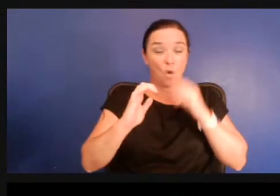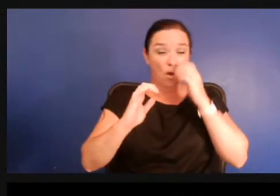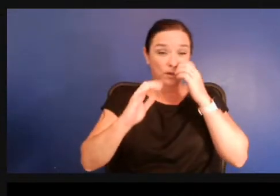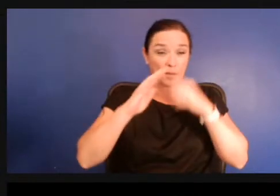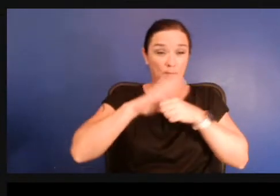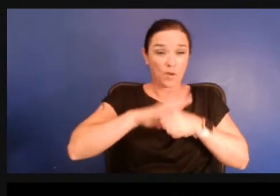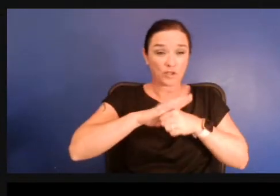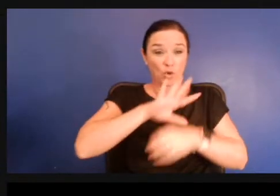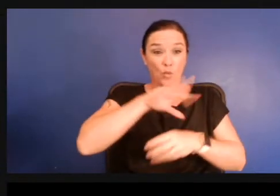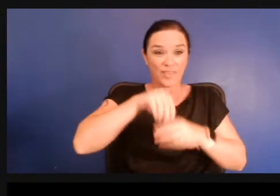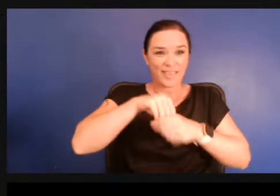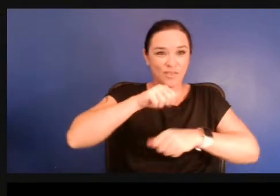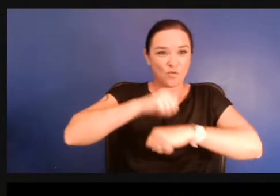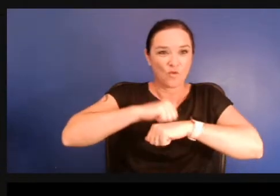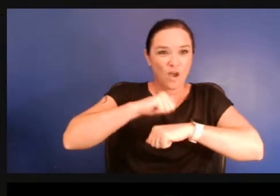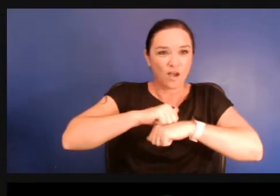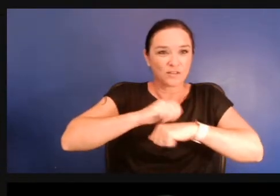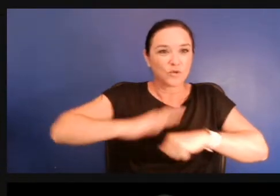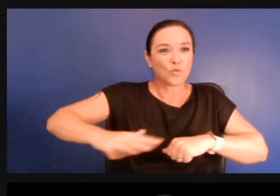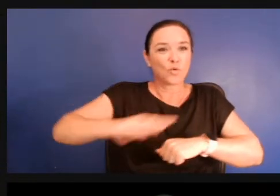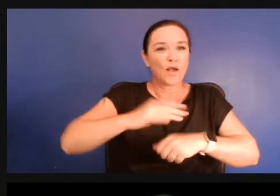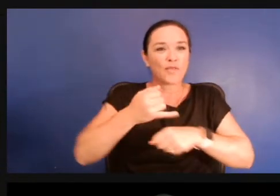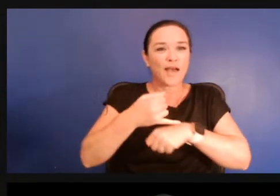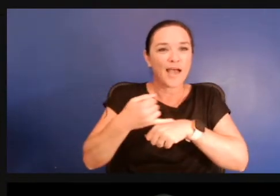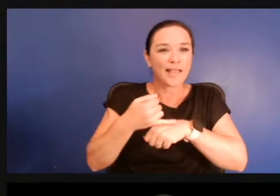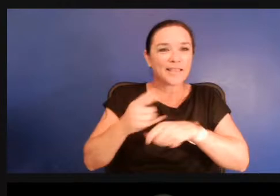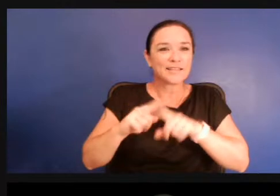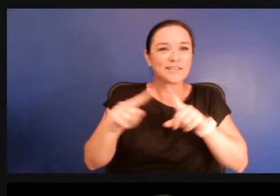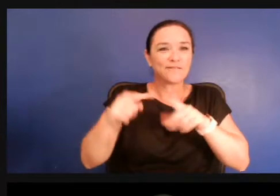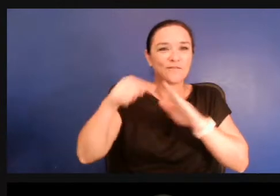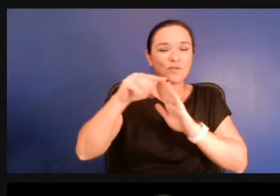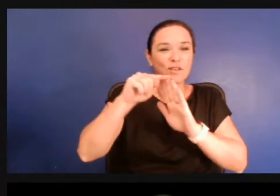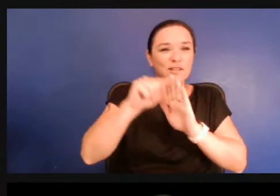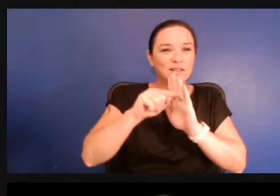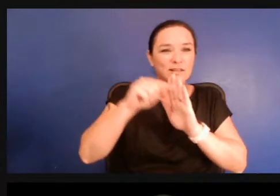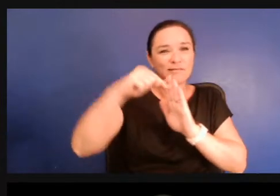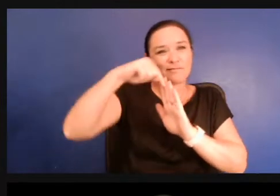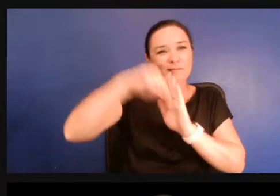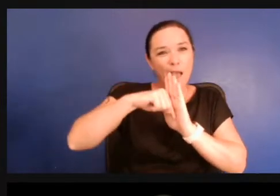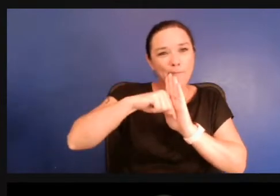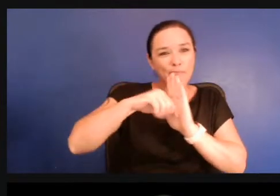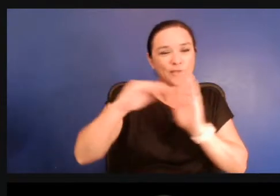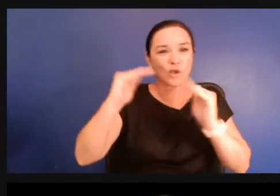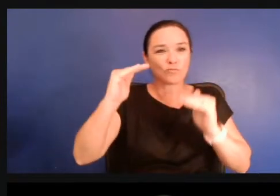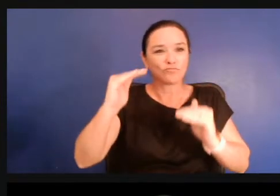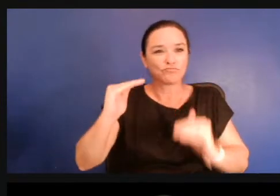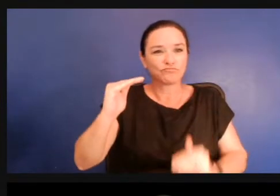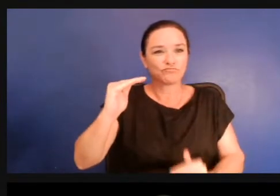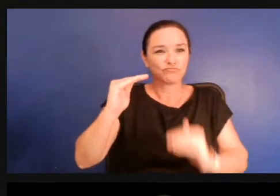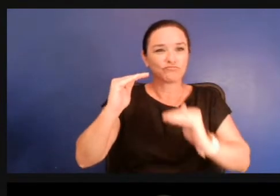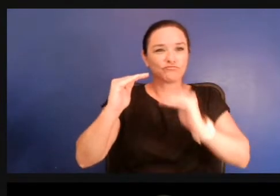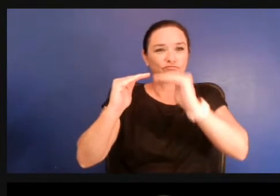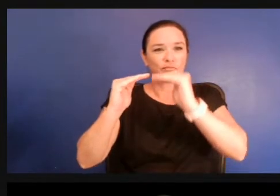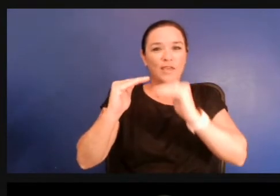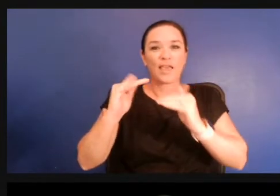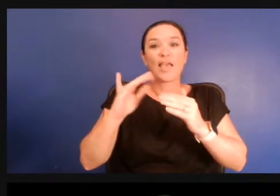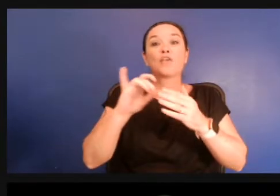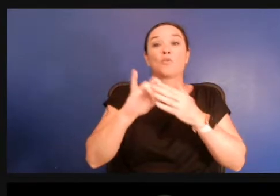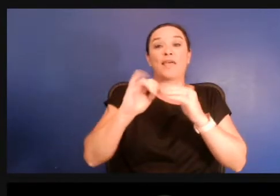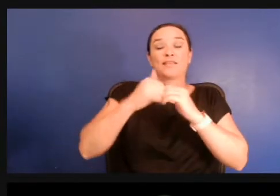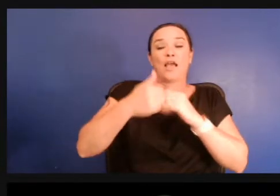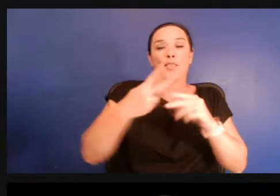the rocks around the island at different depths? And that's the long and short of how they came to an image like